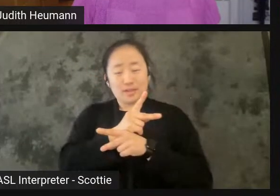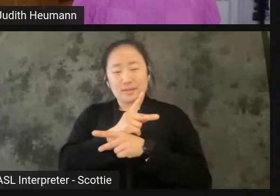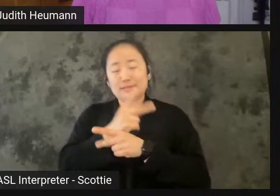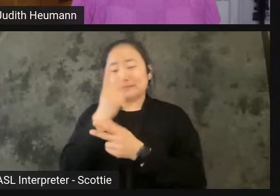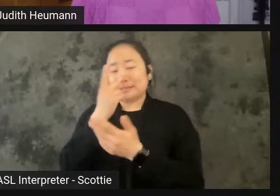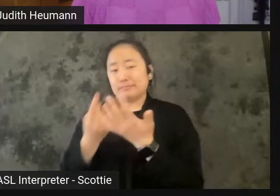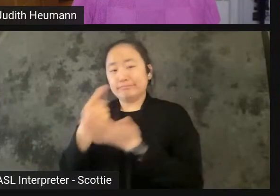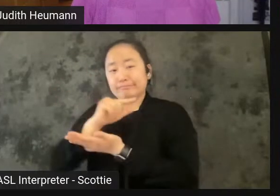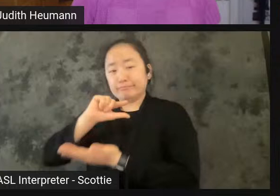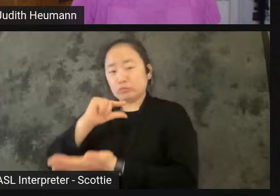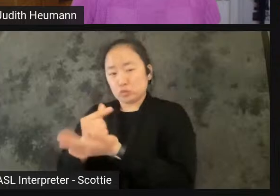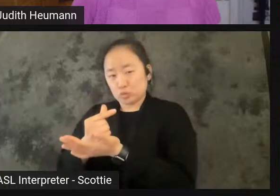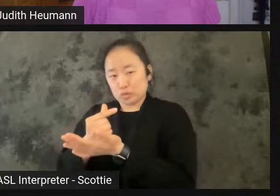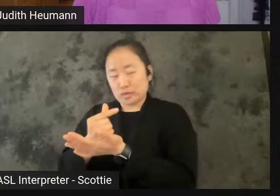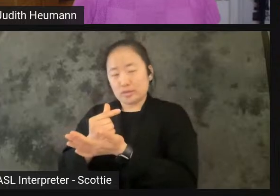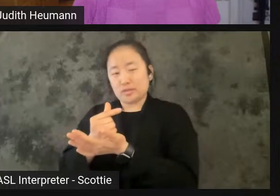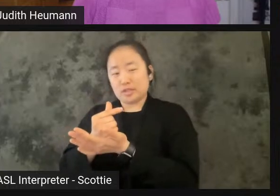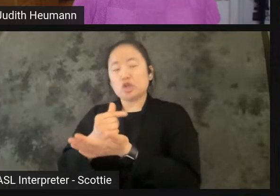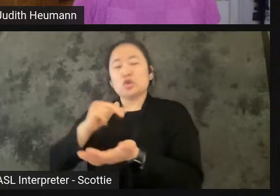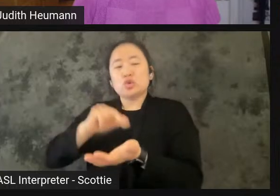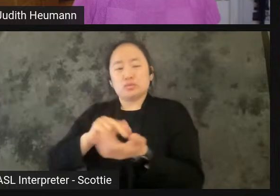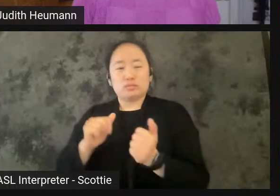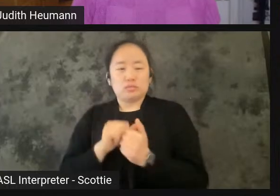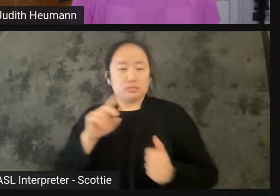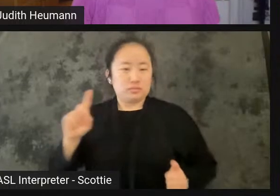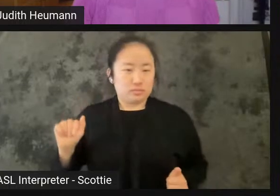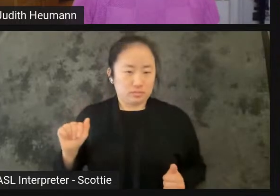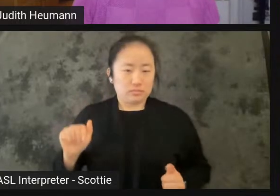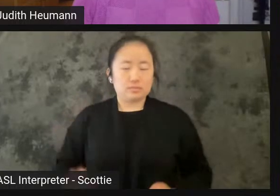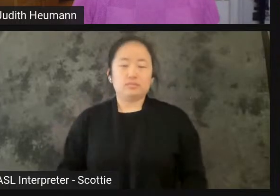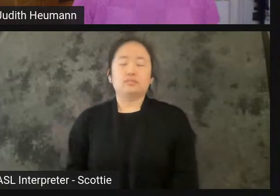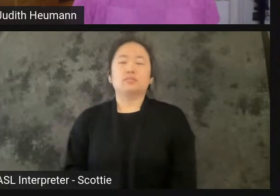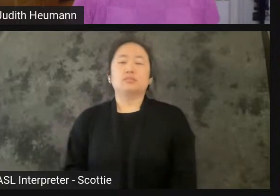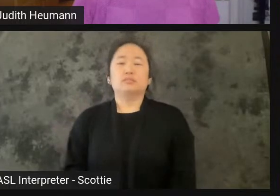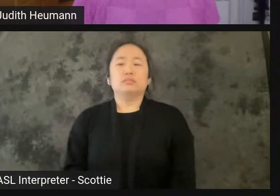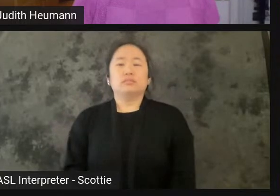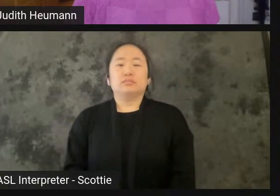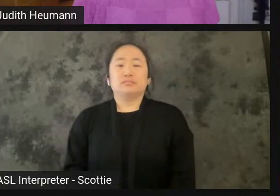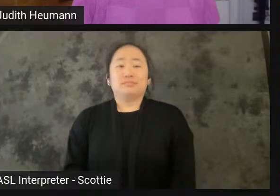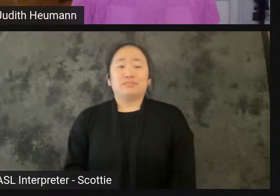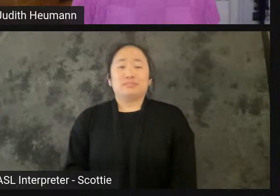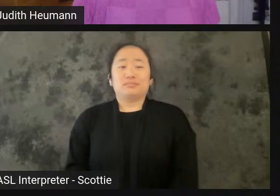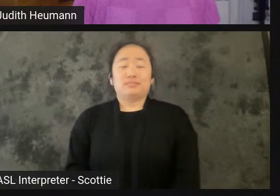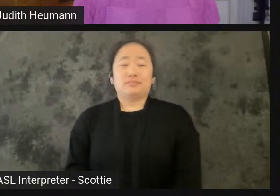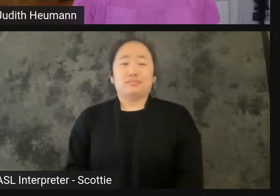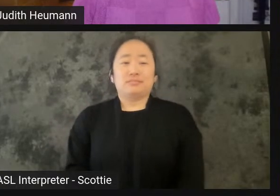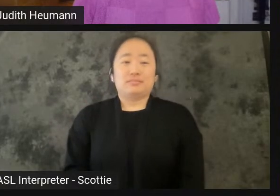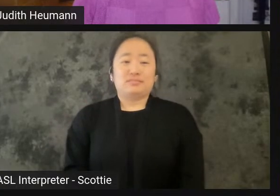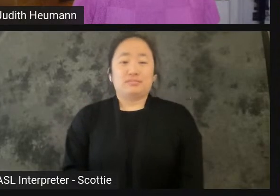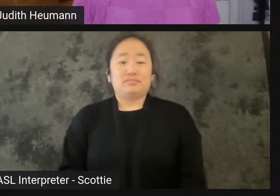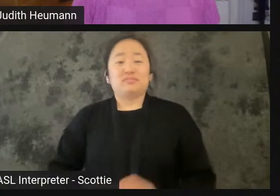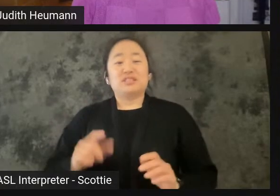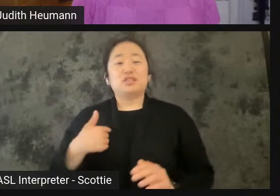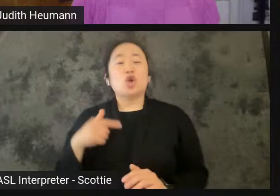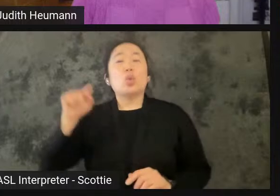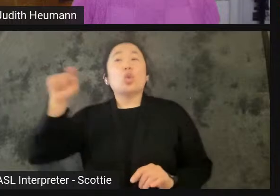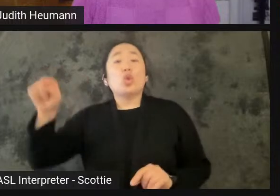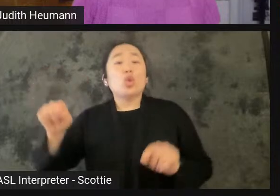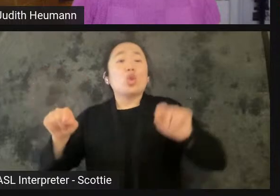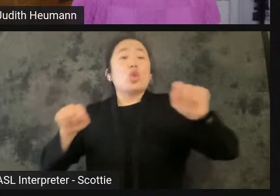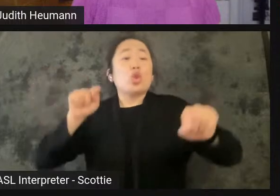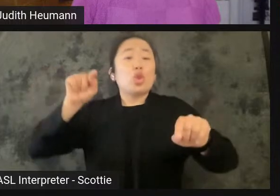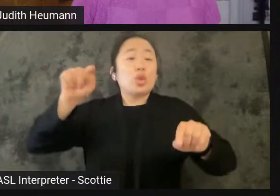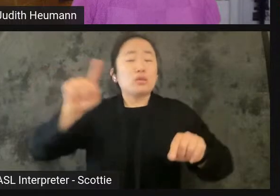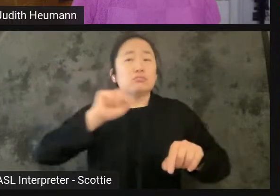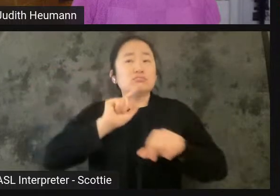disabilities. These are all things that need to not be happening just here and there.